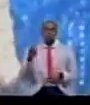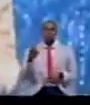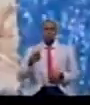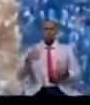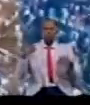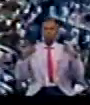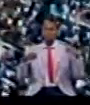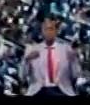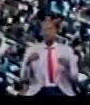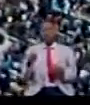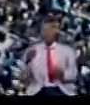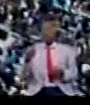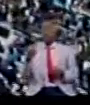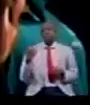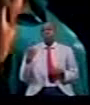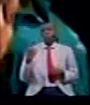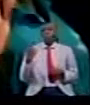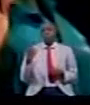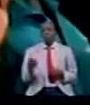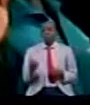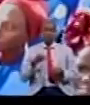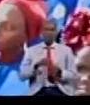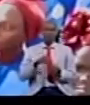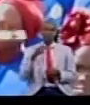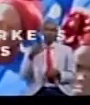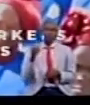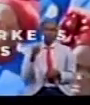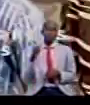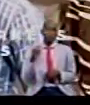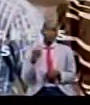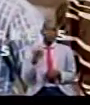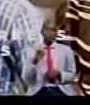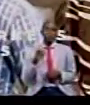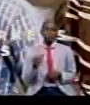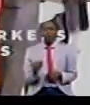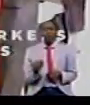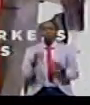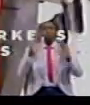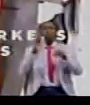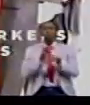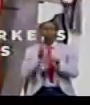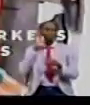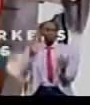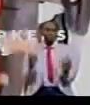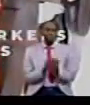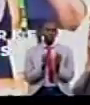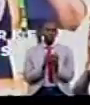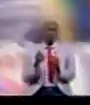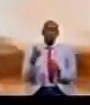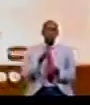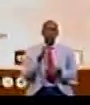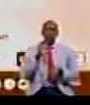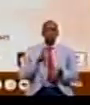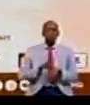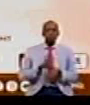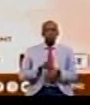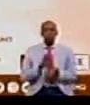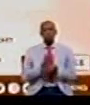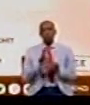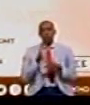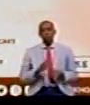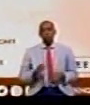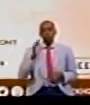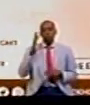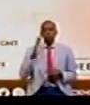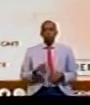name. Please do not forget the prayer meeting in the night. That's similar, whereby we are going to be